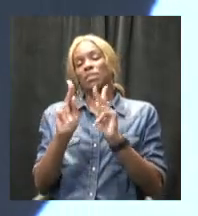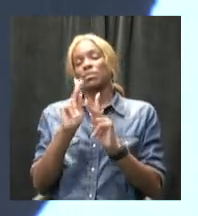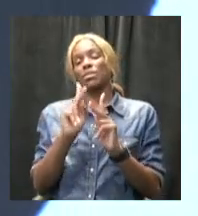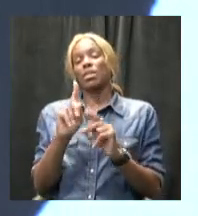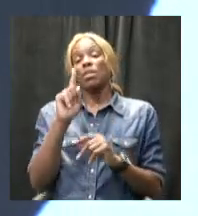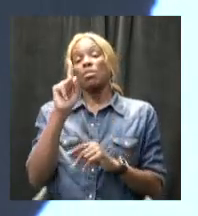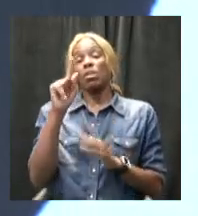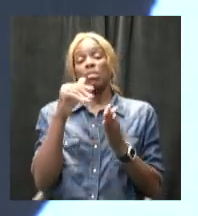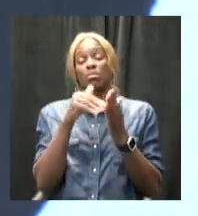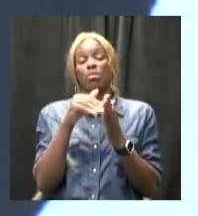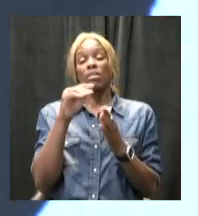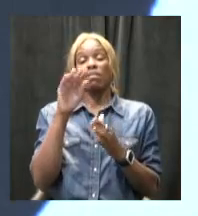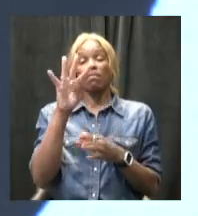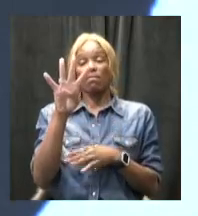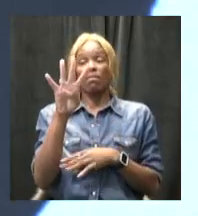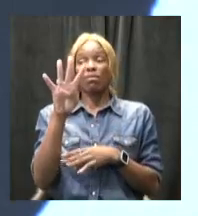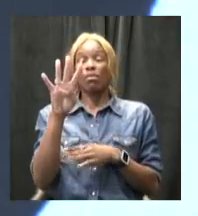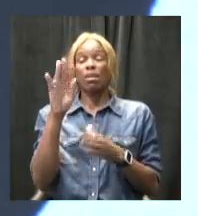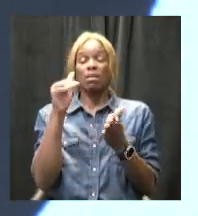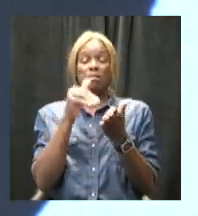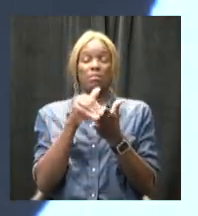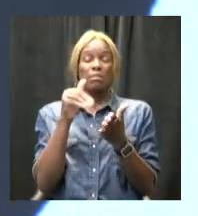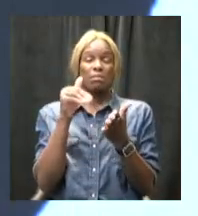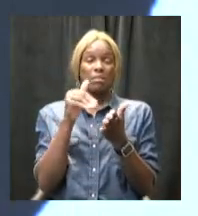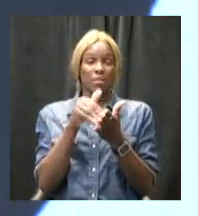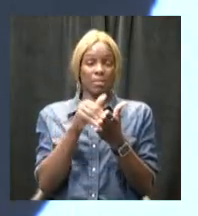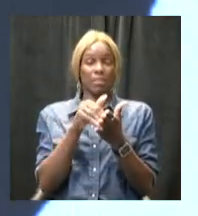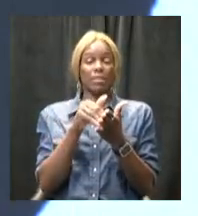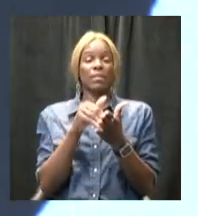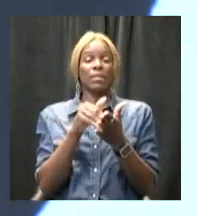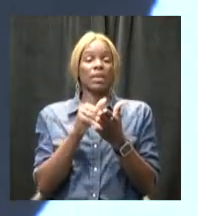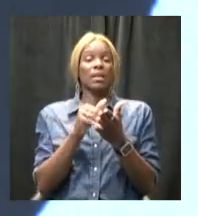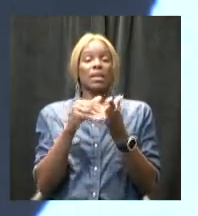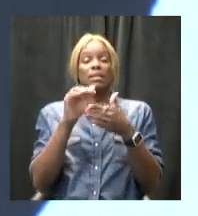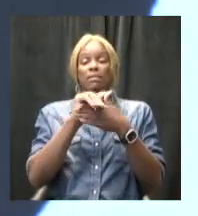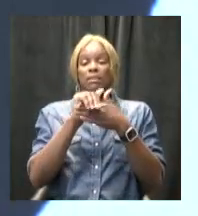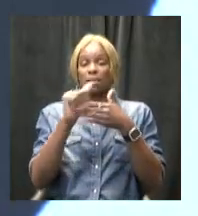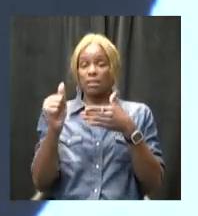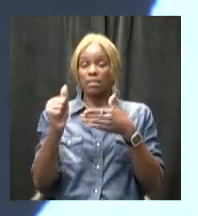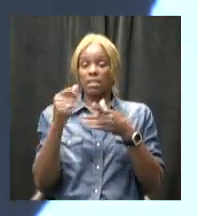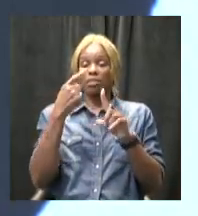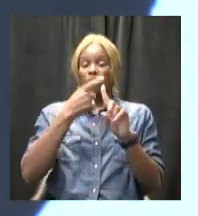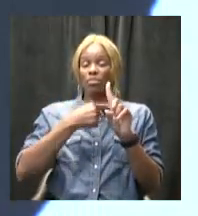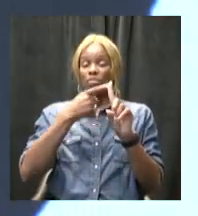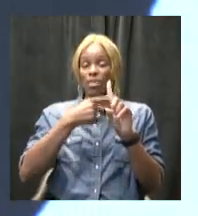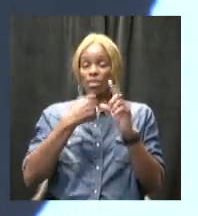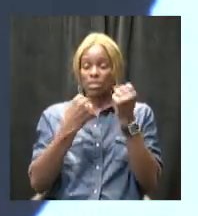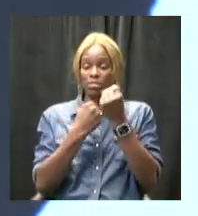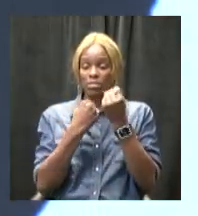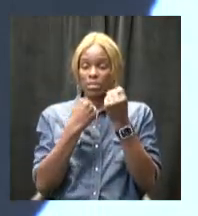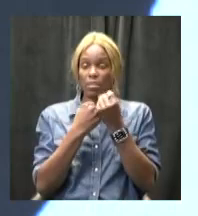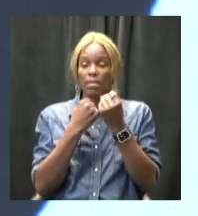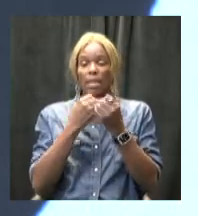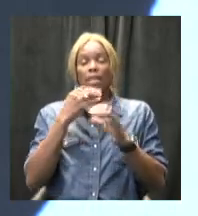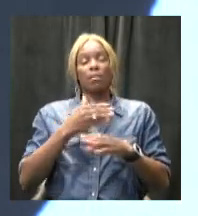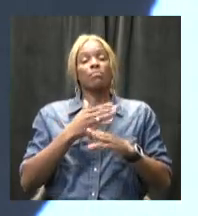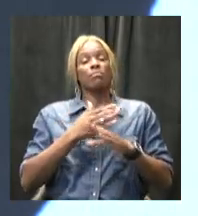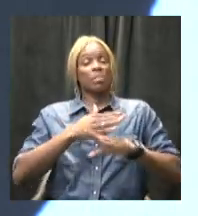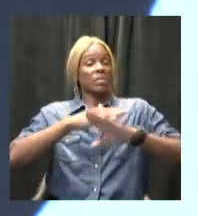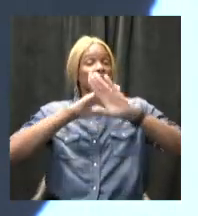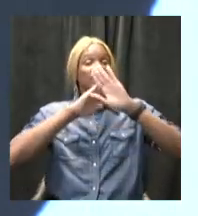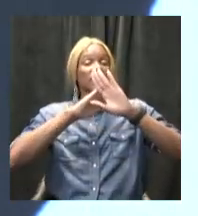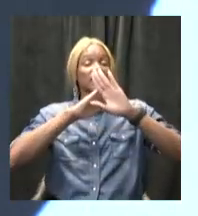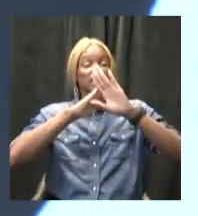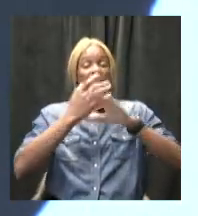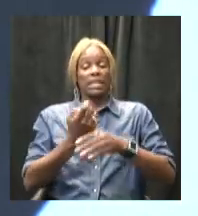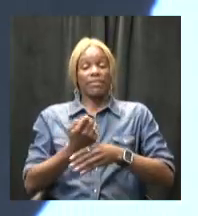$1.4 million in rental assistance and mortgage assistance. They prevented 74 evictions have been prevented